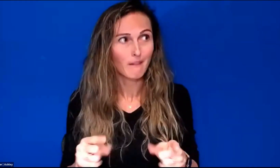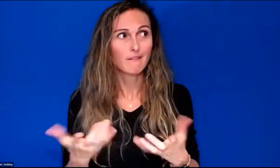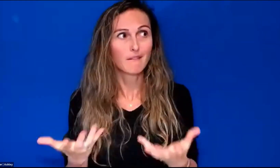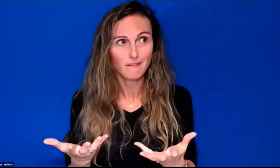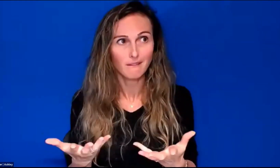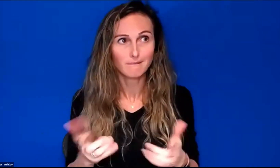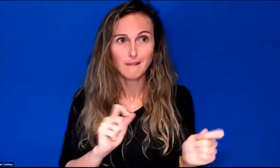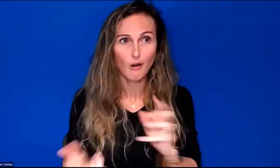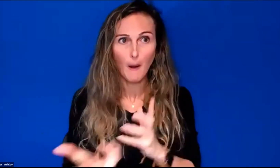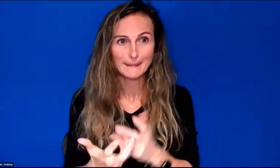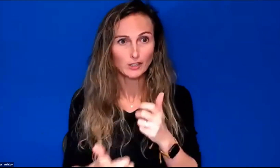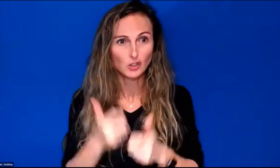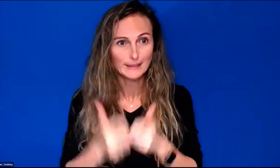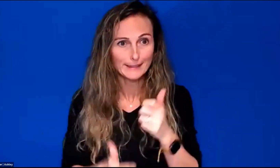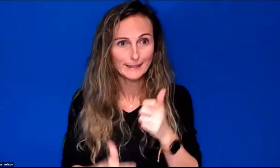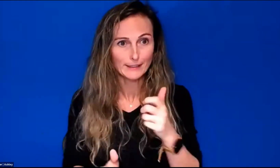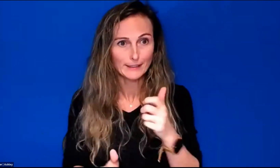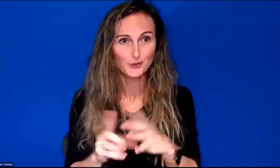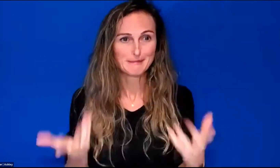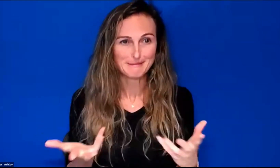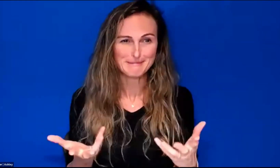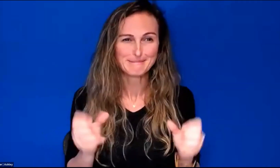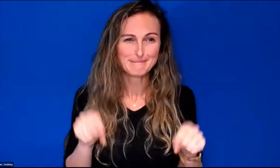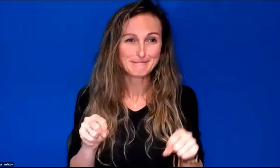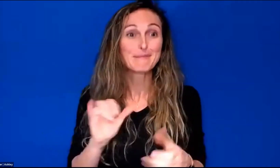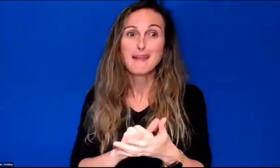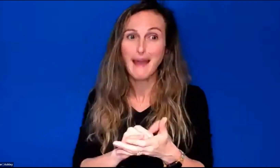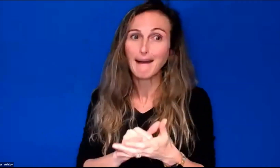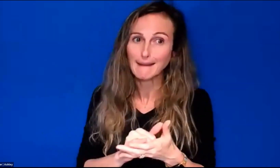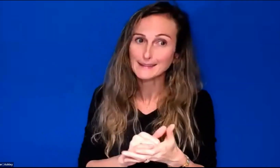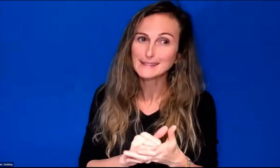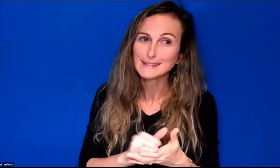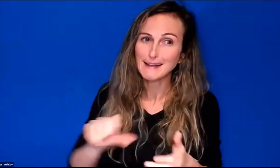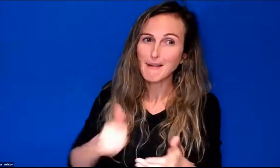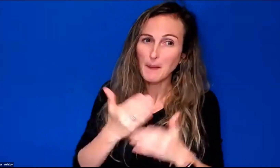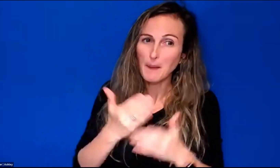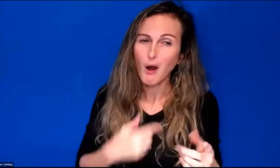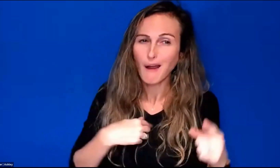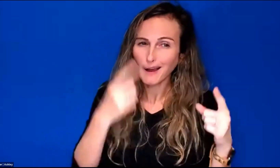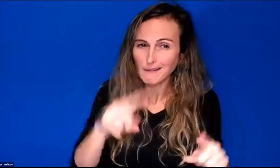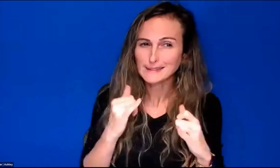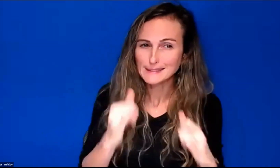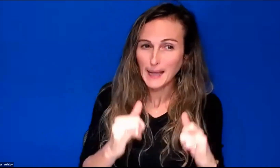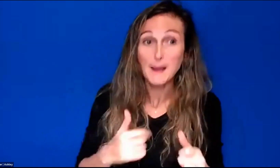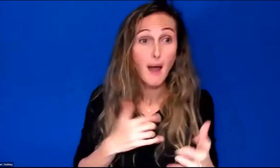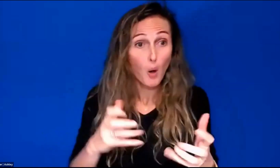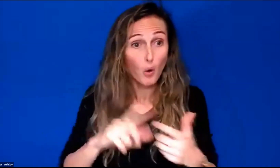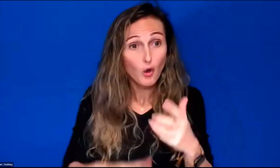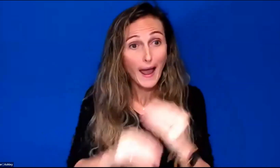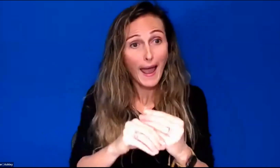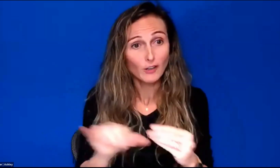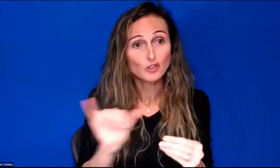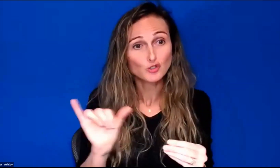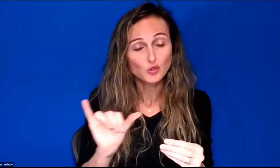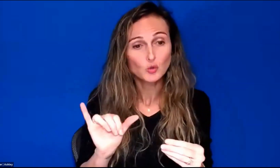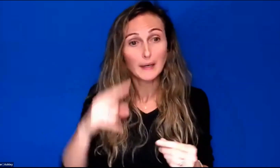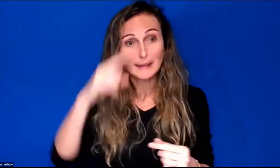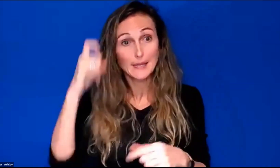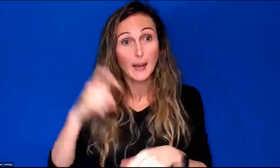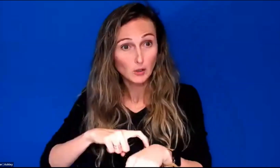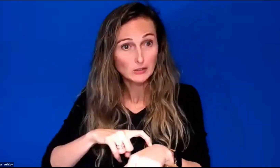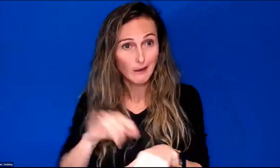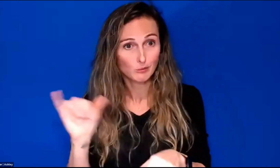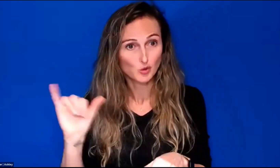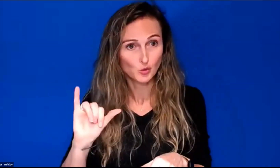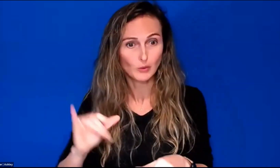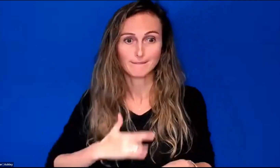accommodation in studio. Yeah, that's the part. And I would also add that sometimes I feel like when